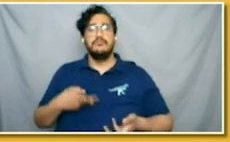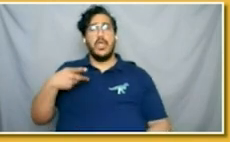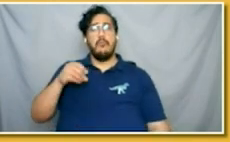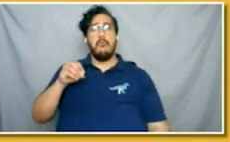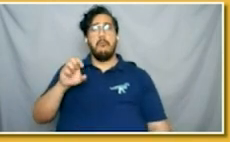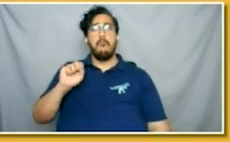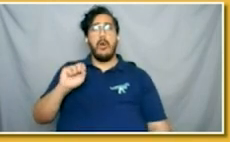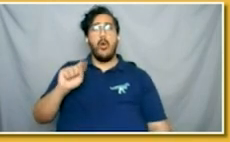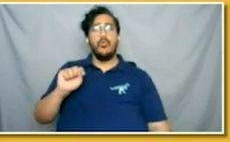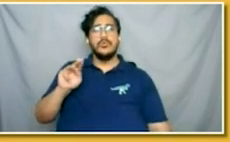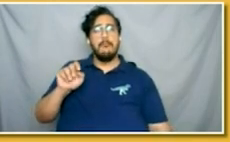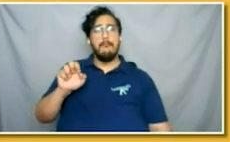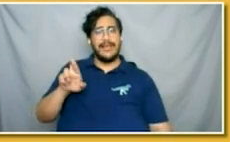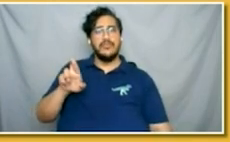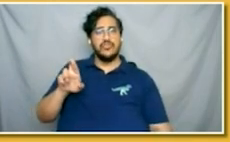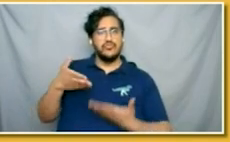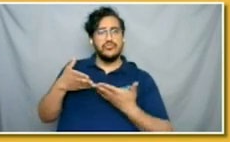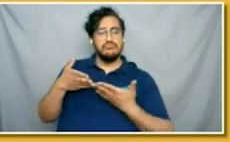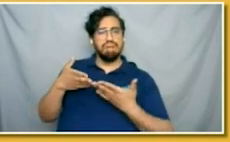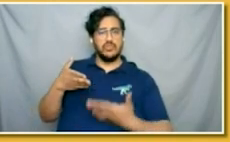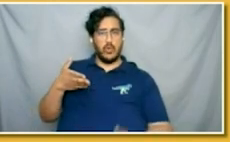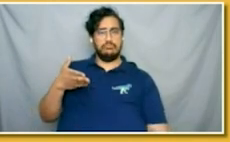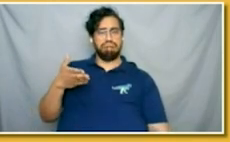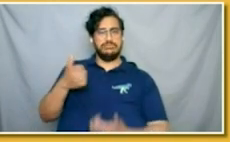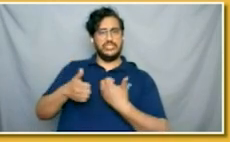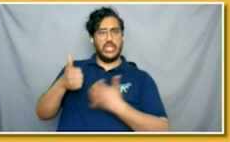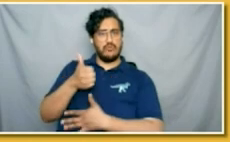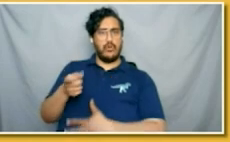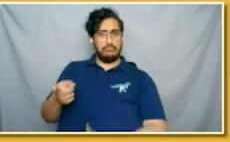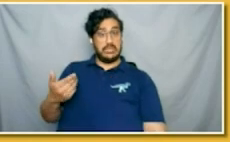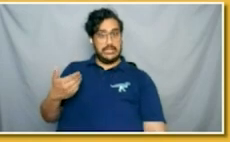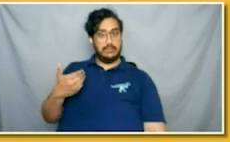law being passed. You know,